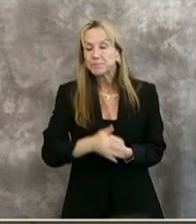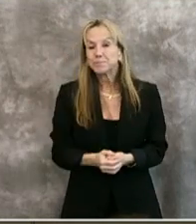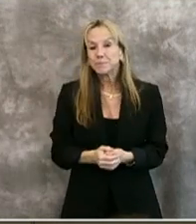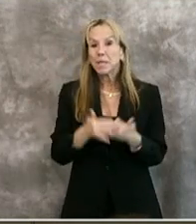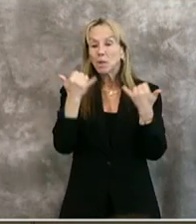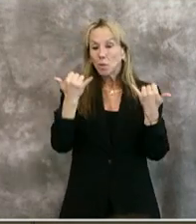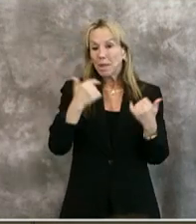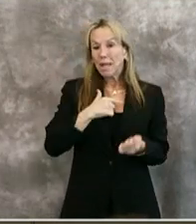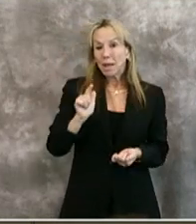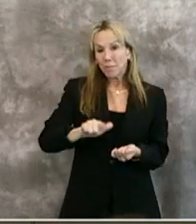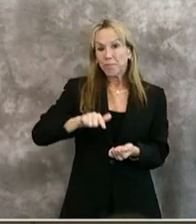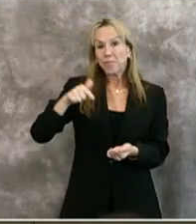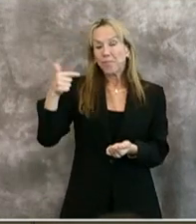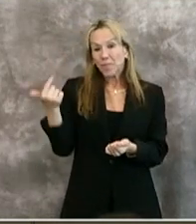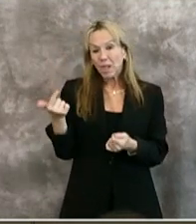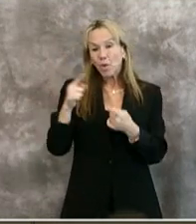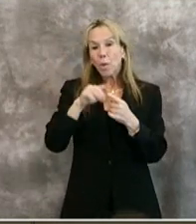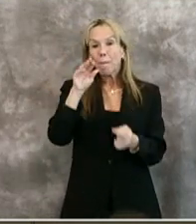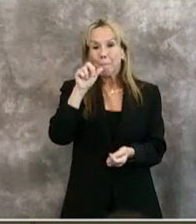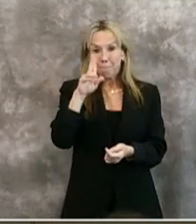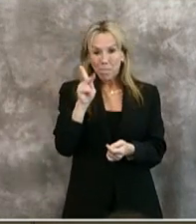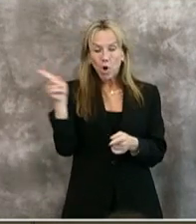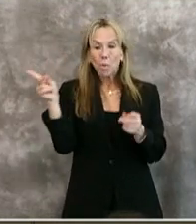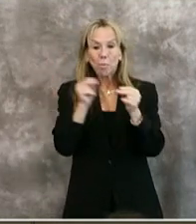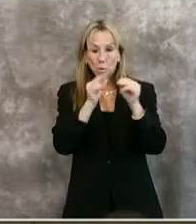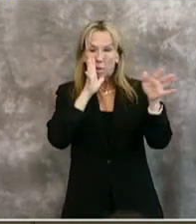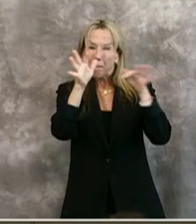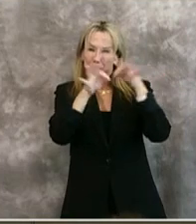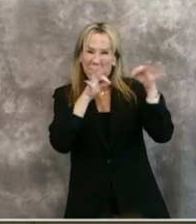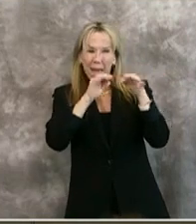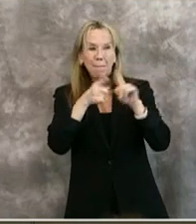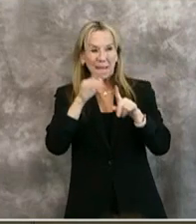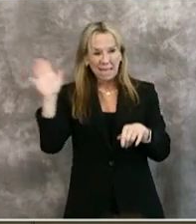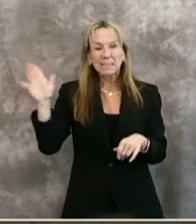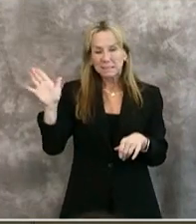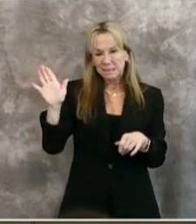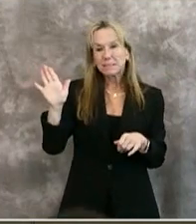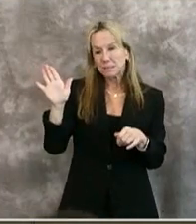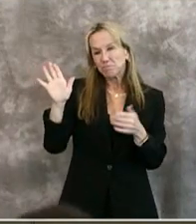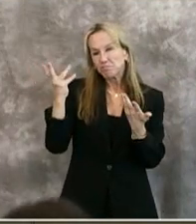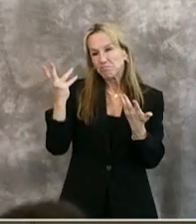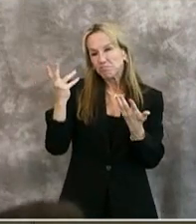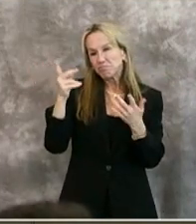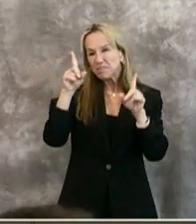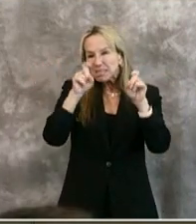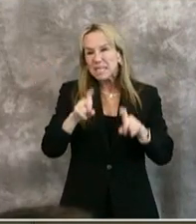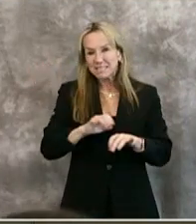to Mark now to tell you a little bit more about Helix and their testing technology.